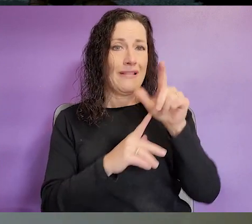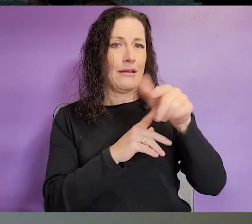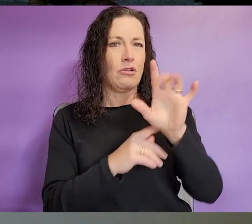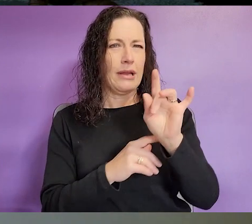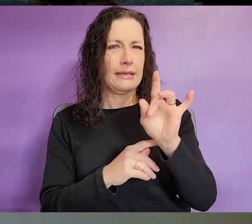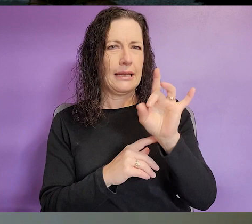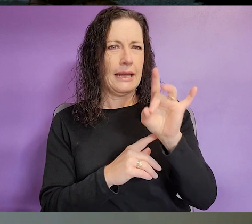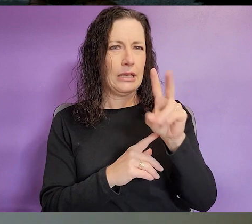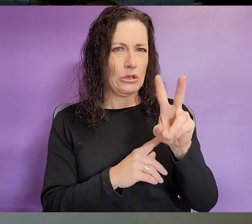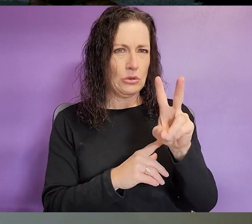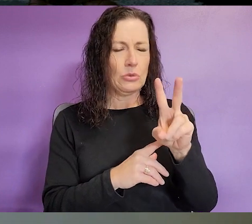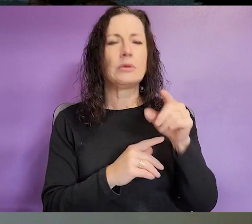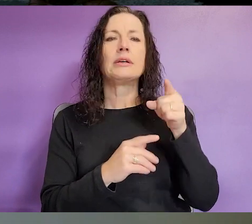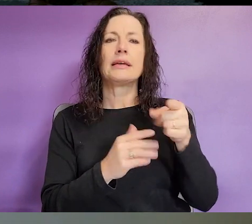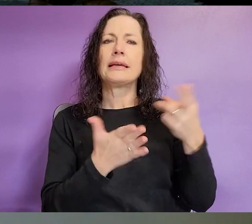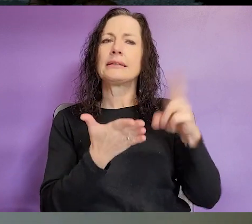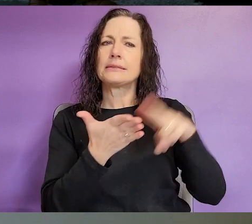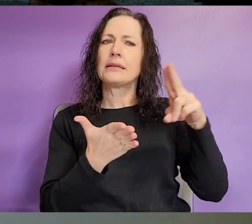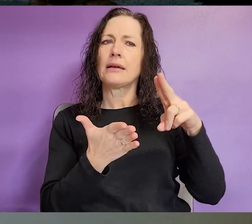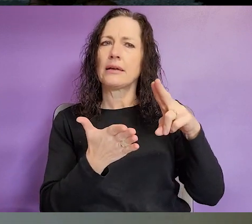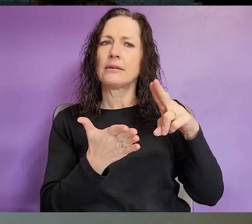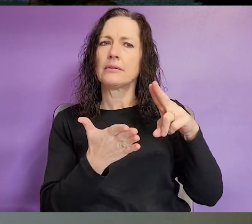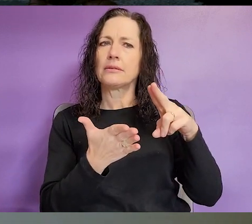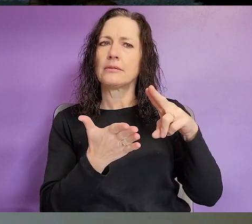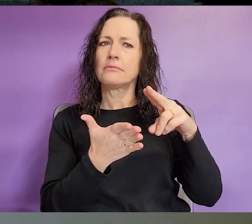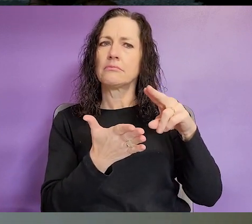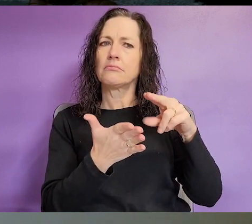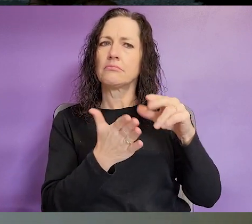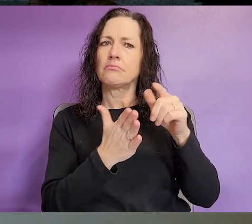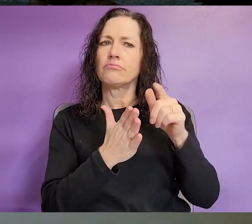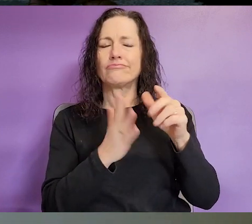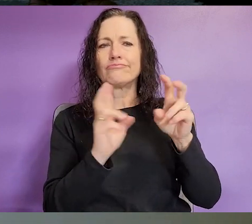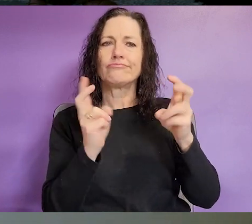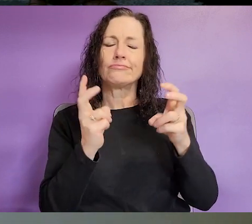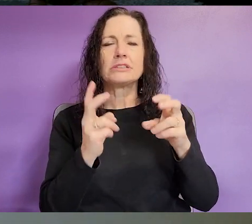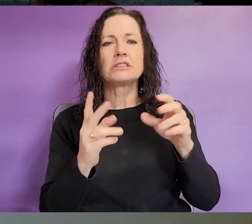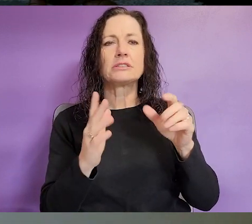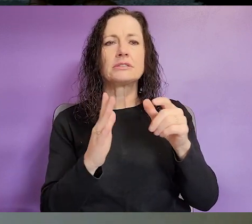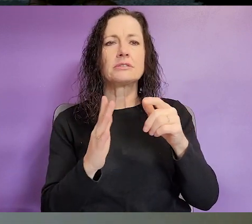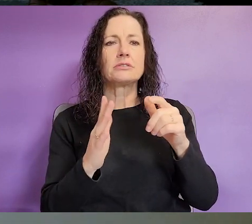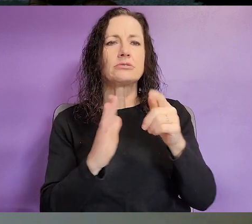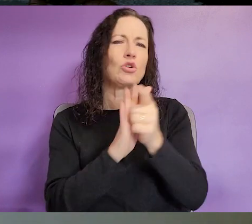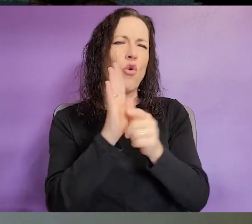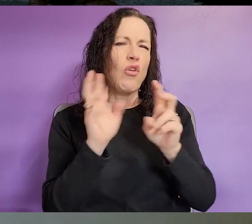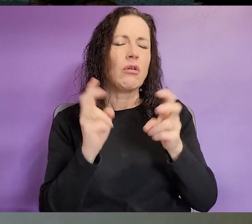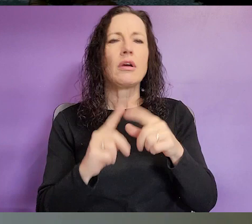1882, signed the Chinese